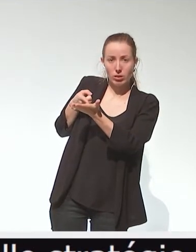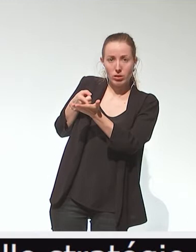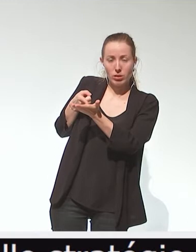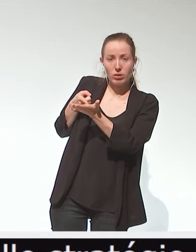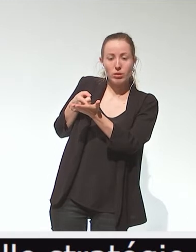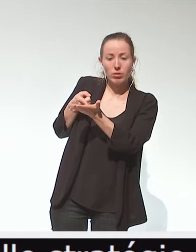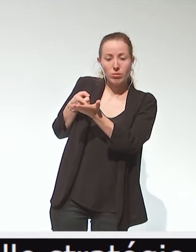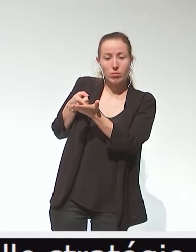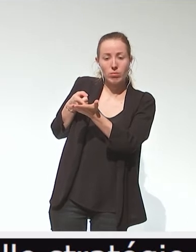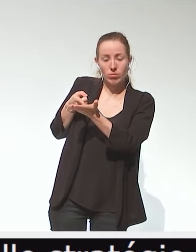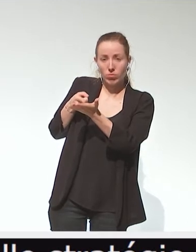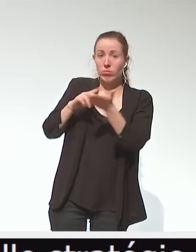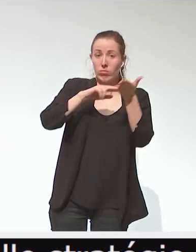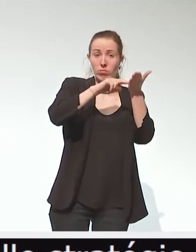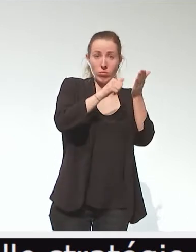PWDs.